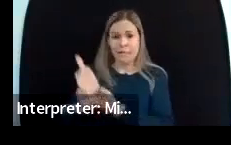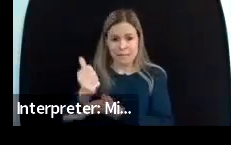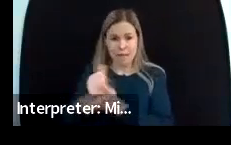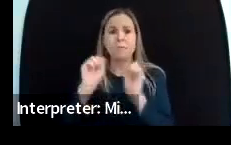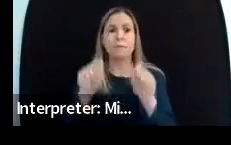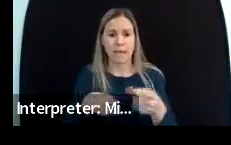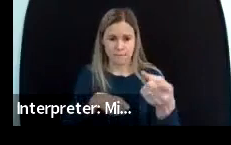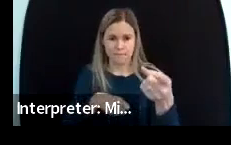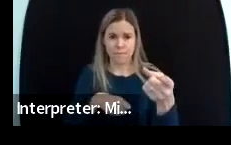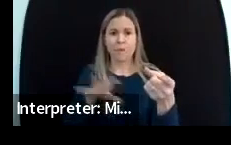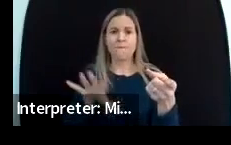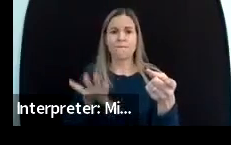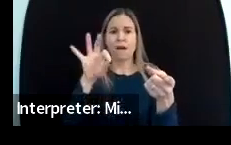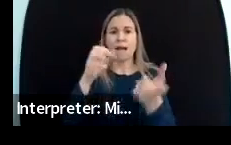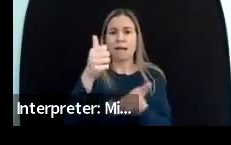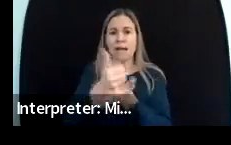findhelpnowky.org.